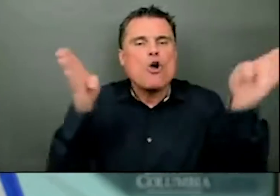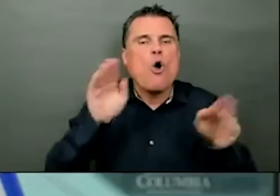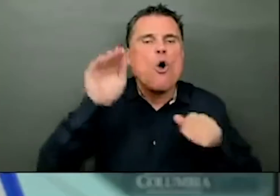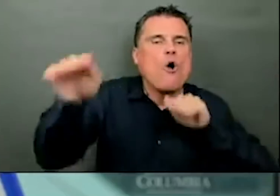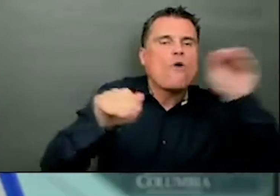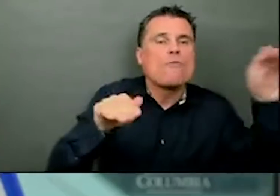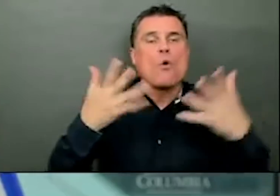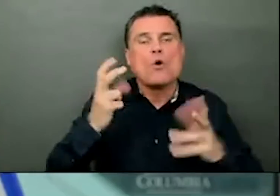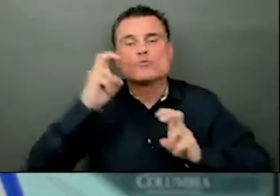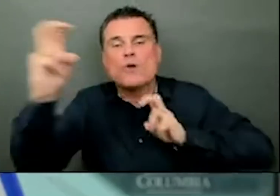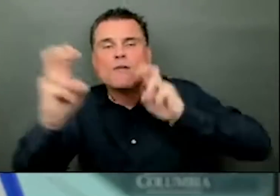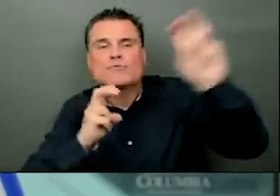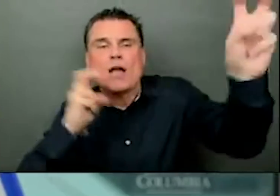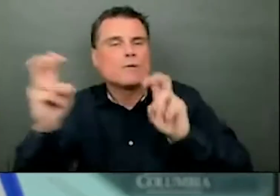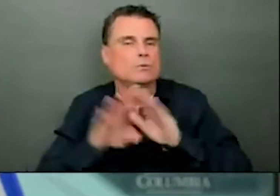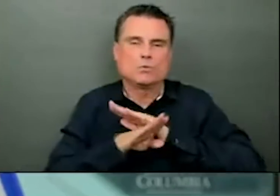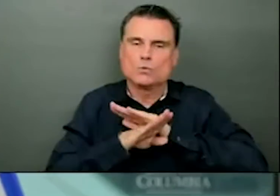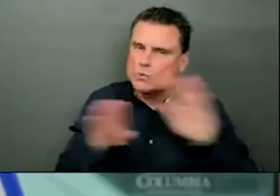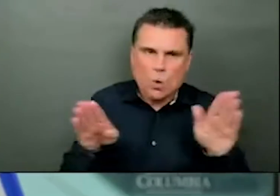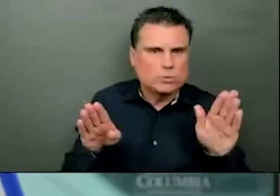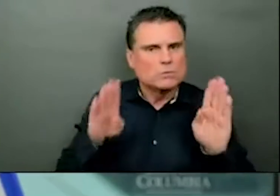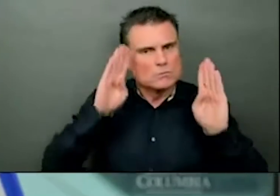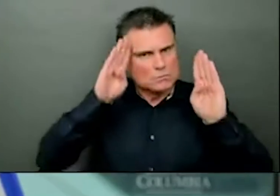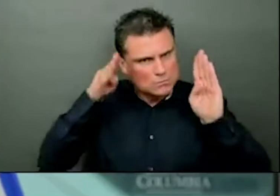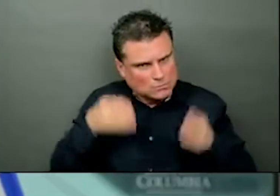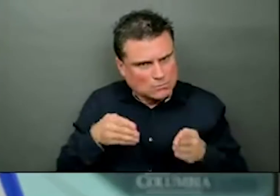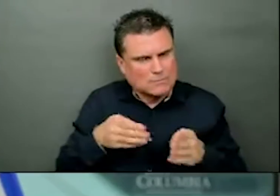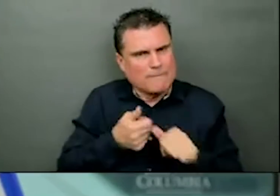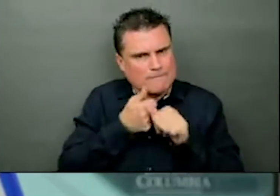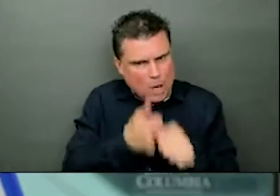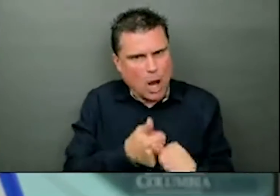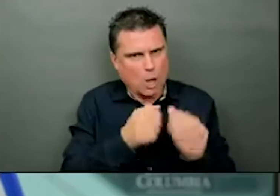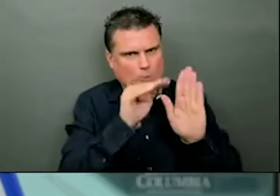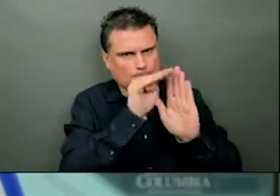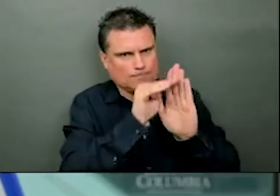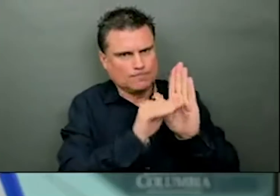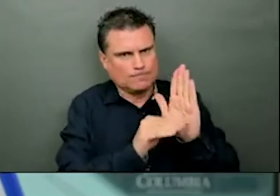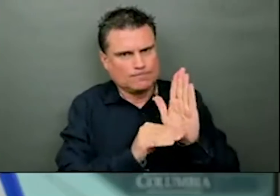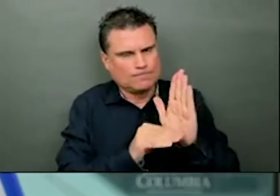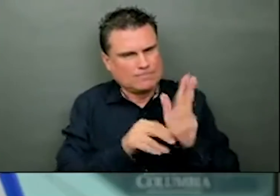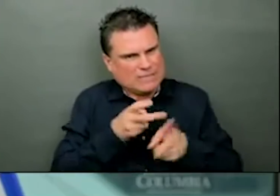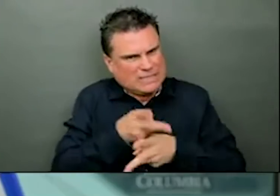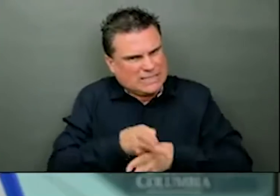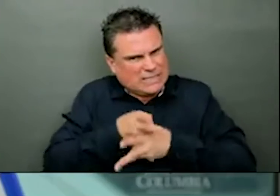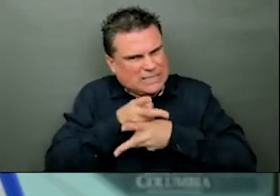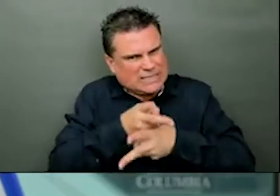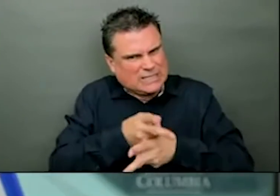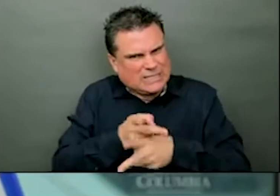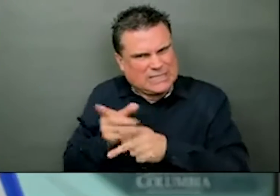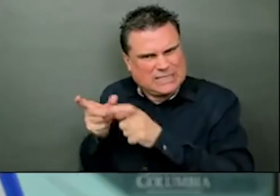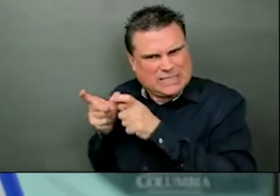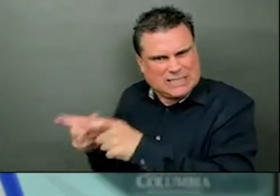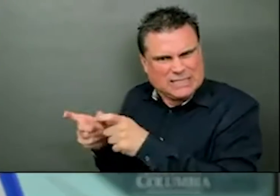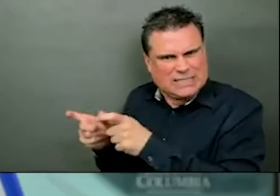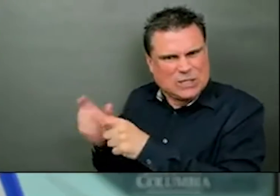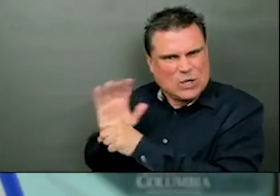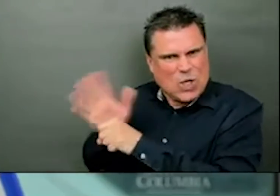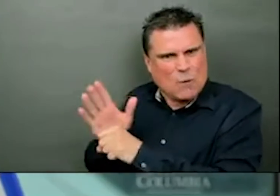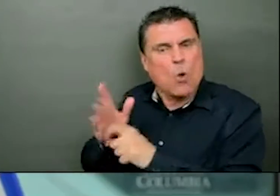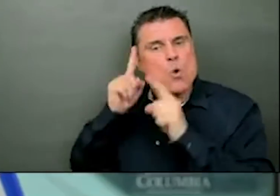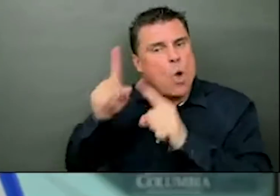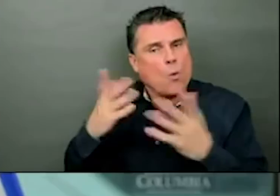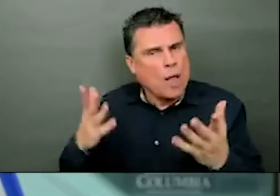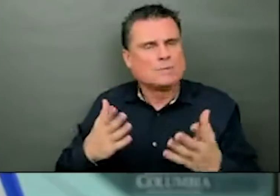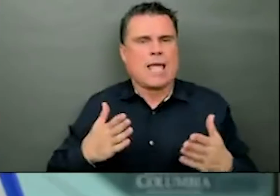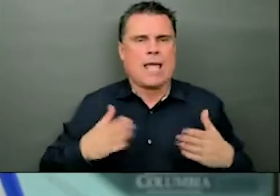keep using our COVID sense. This weekend, next weekend, and beyond, let's make it a happy and safe Lunar New Year and BC